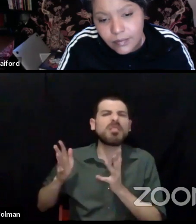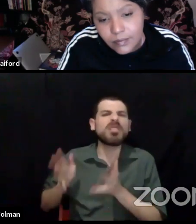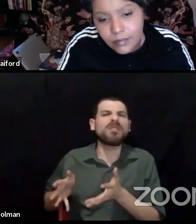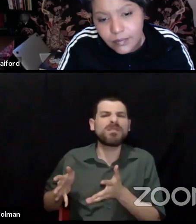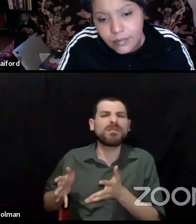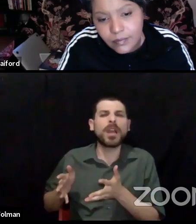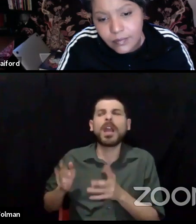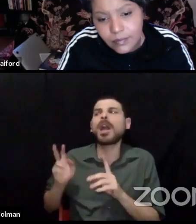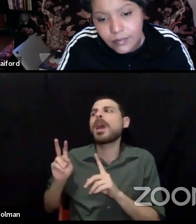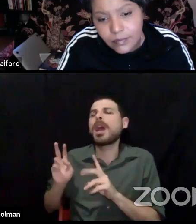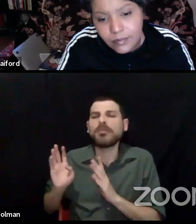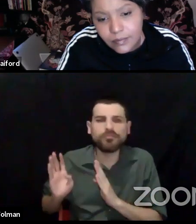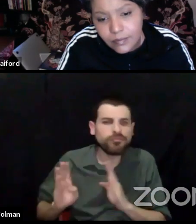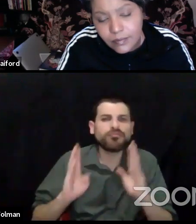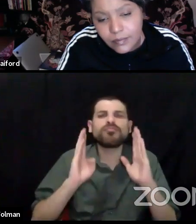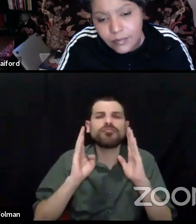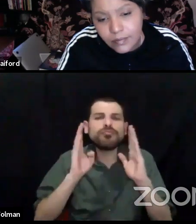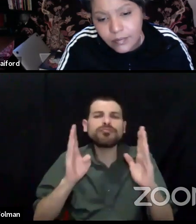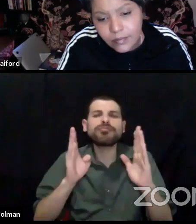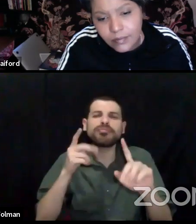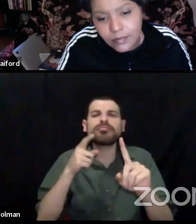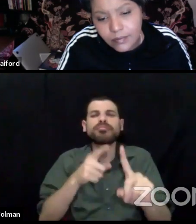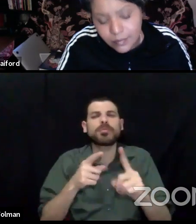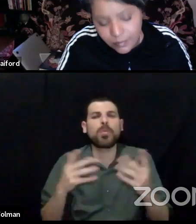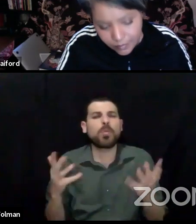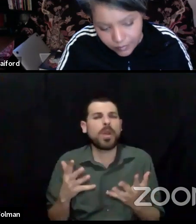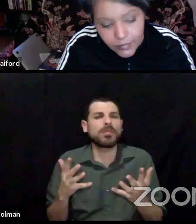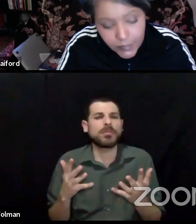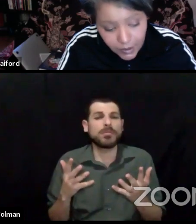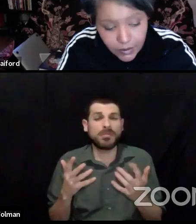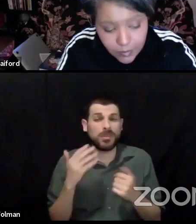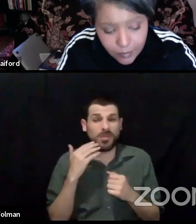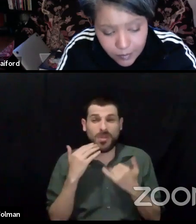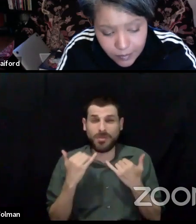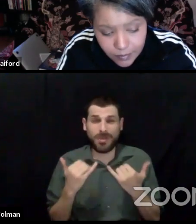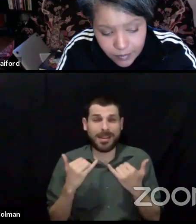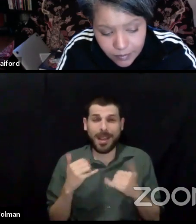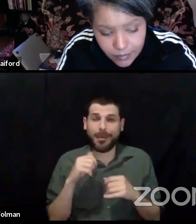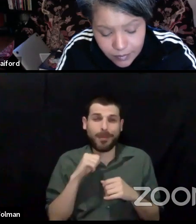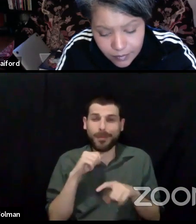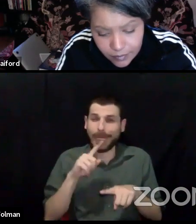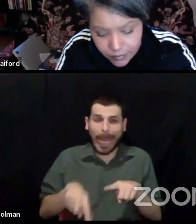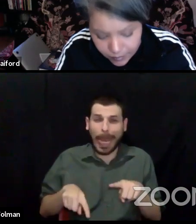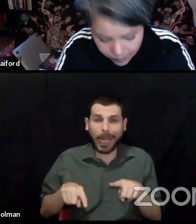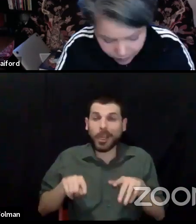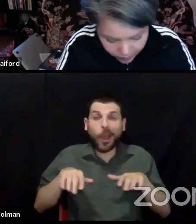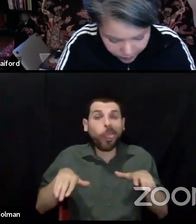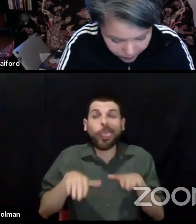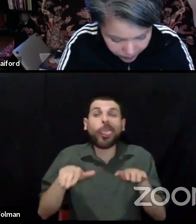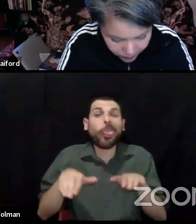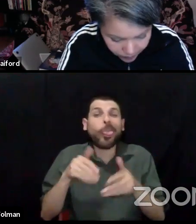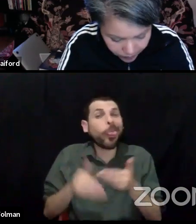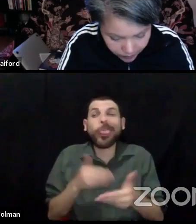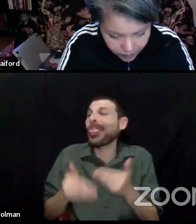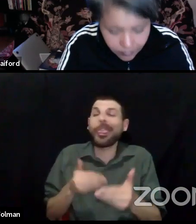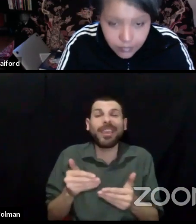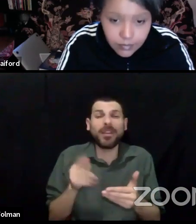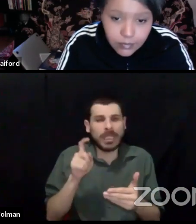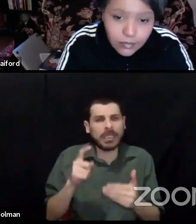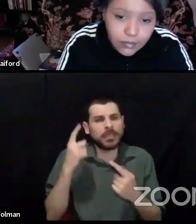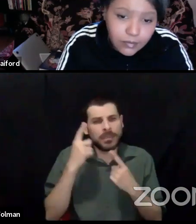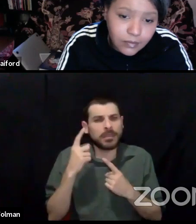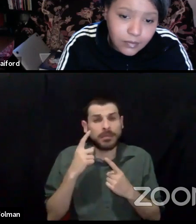to leave behind? It's a matter of life and death out here, you know? And when I think about the fact that